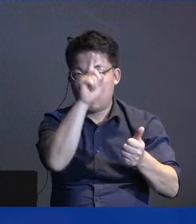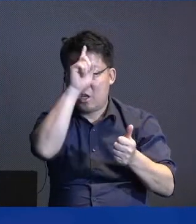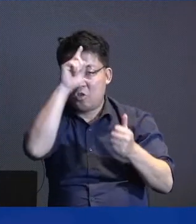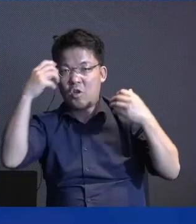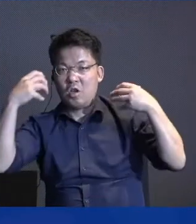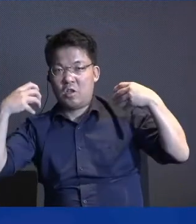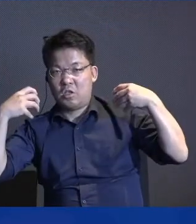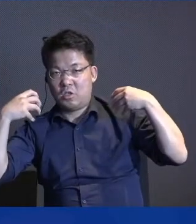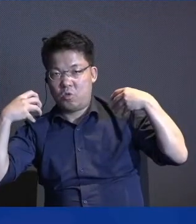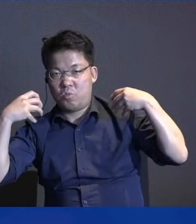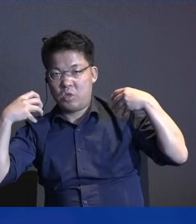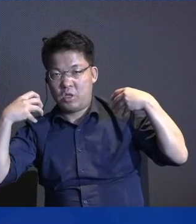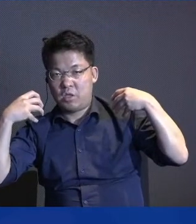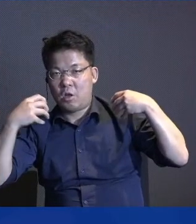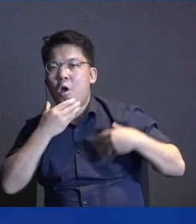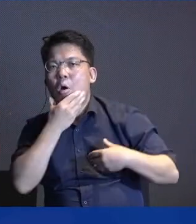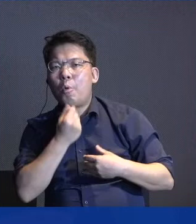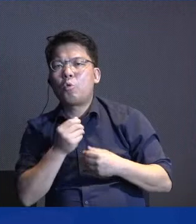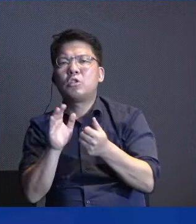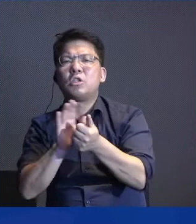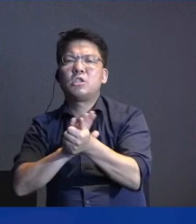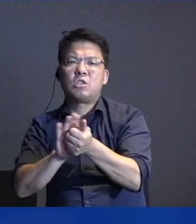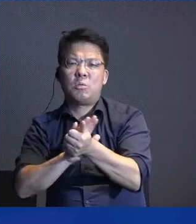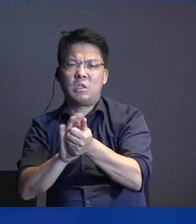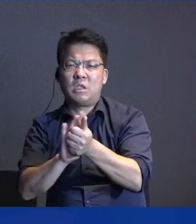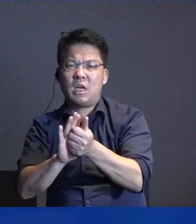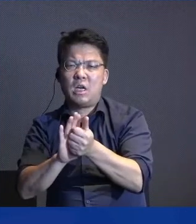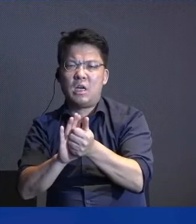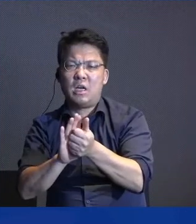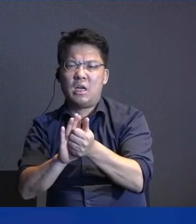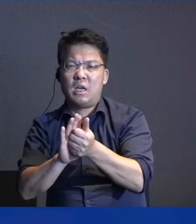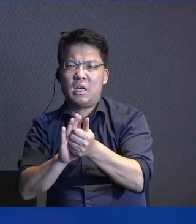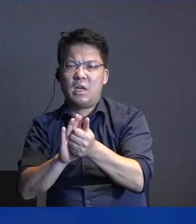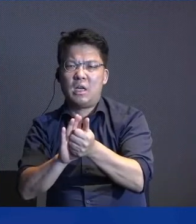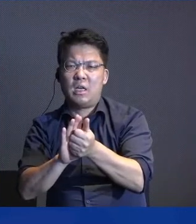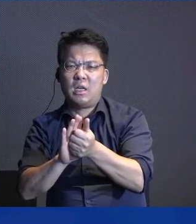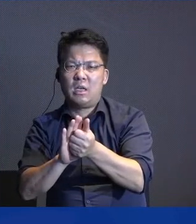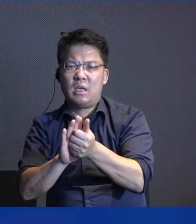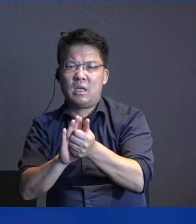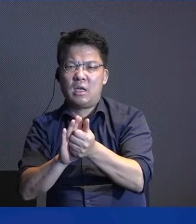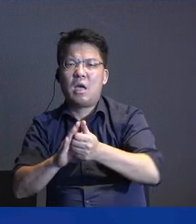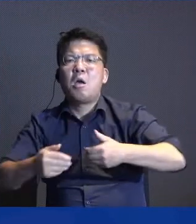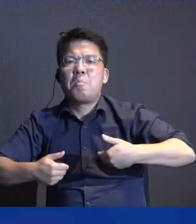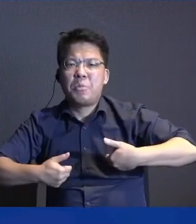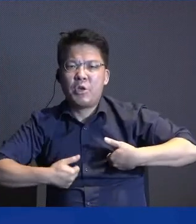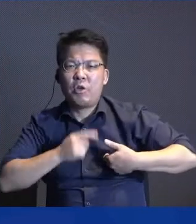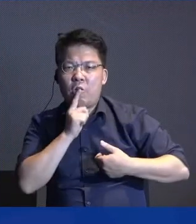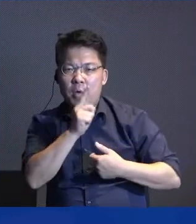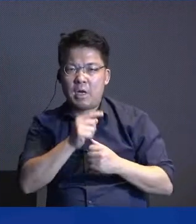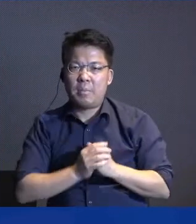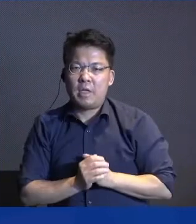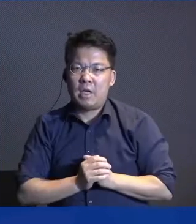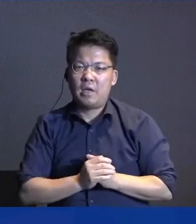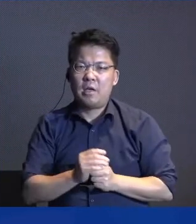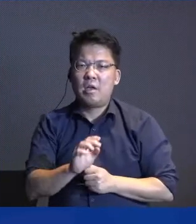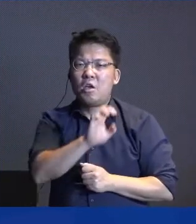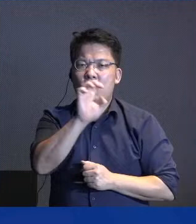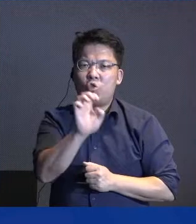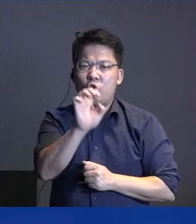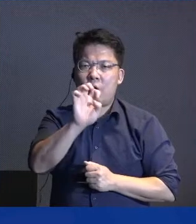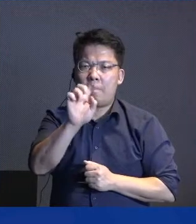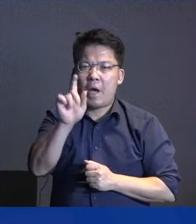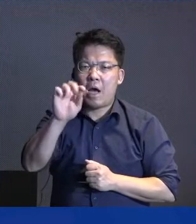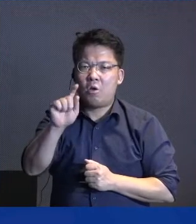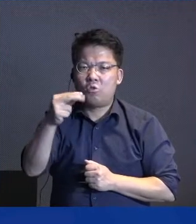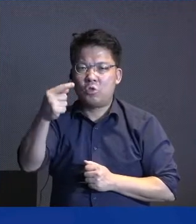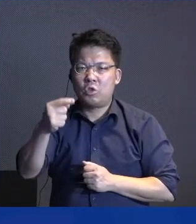What we have observed is that according to Eurofound, financial inequality has increased during the